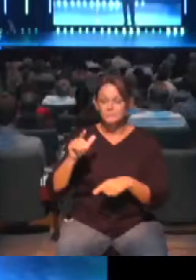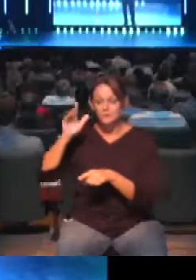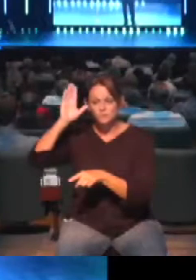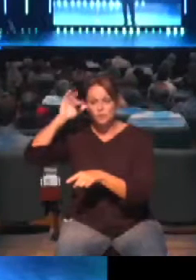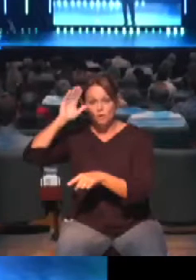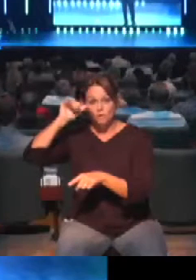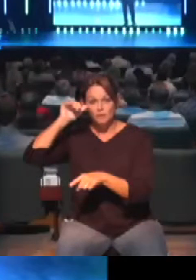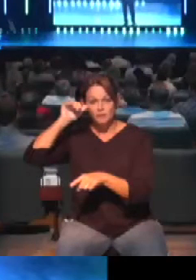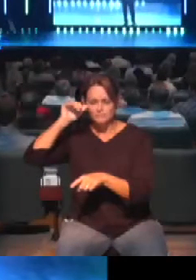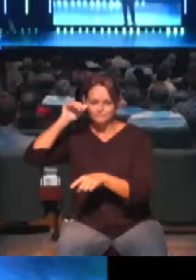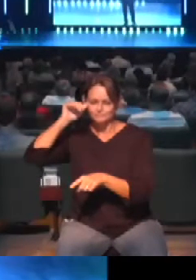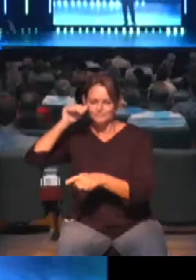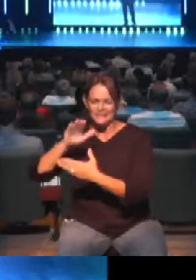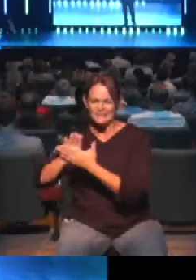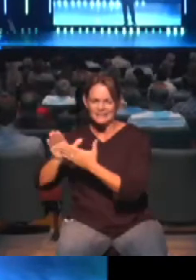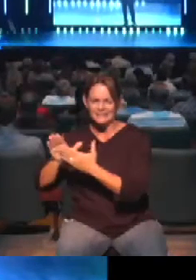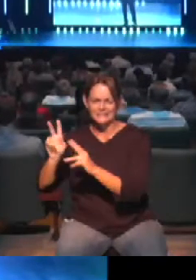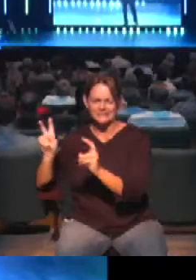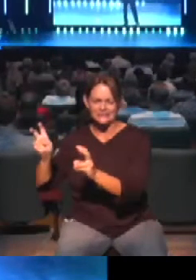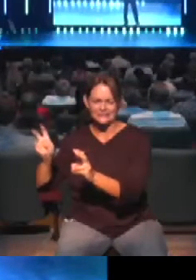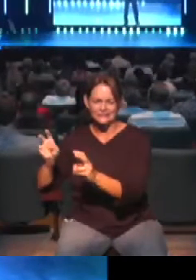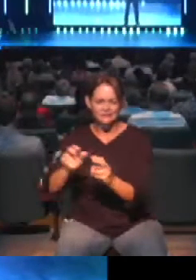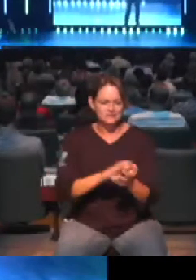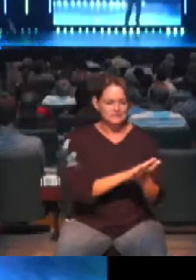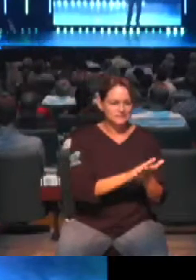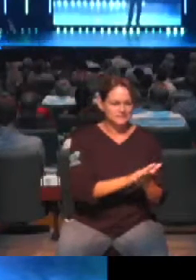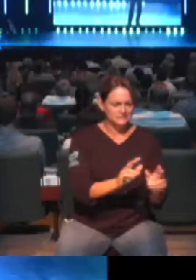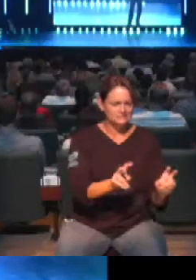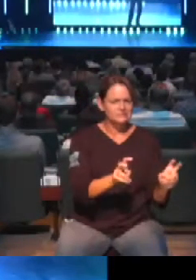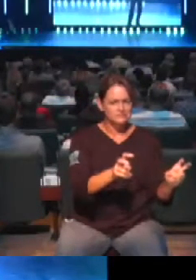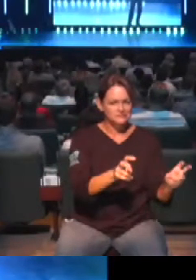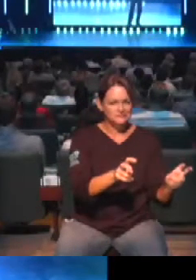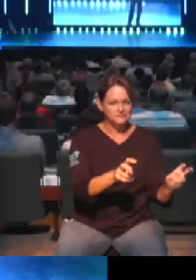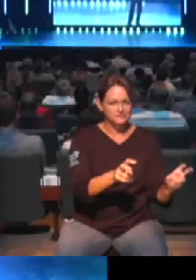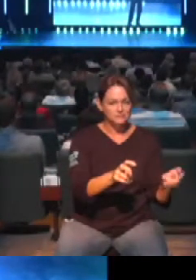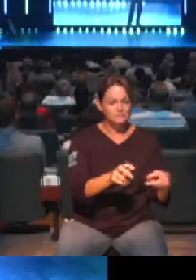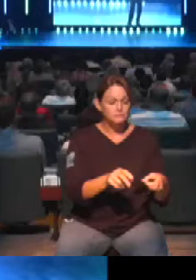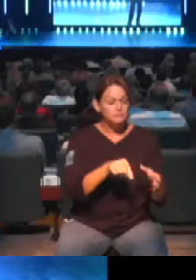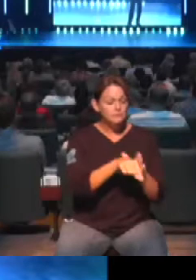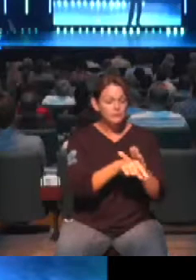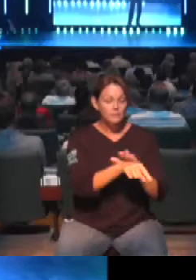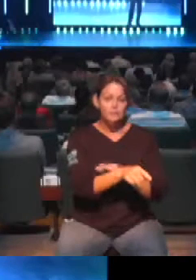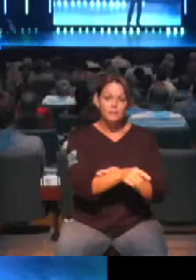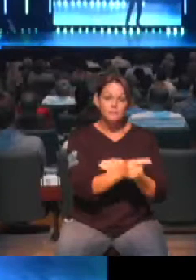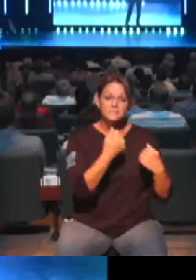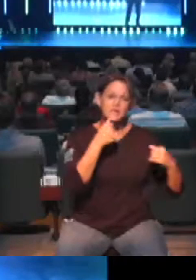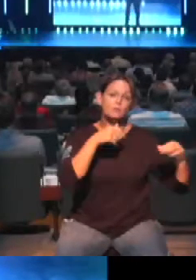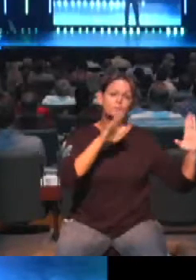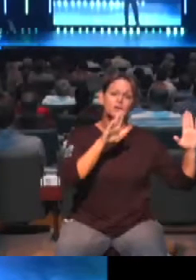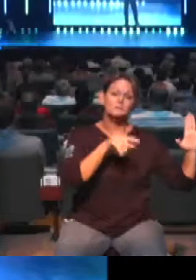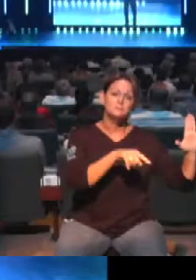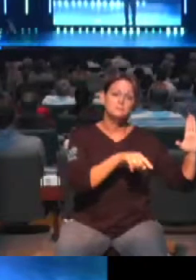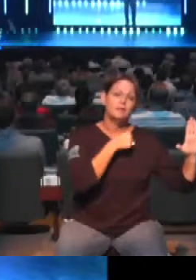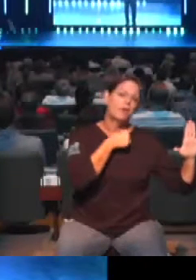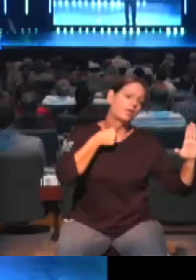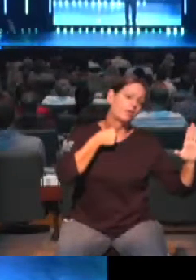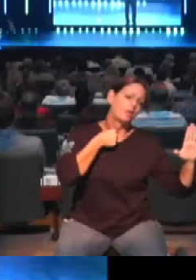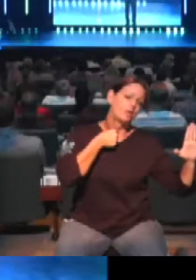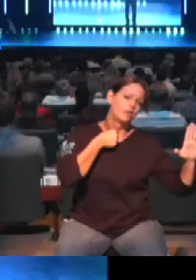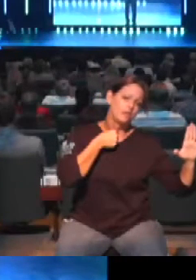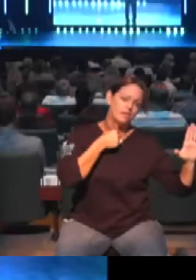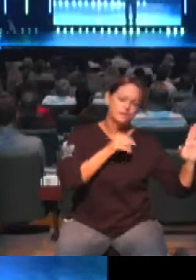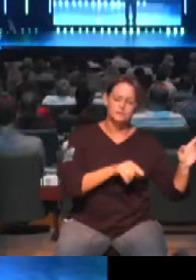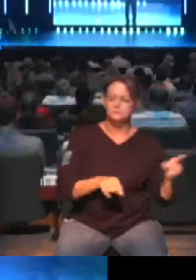is an example of unclean animals. So if it's a clean animal, it has to be sacrificed. If it's an unclean